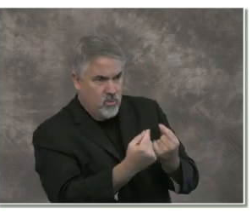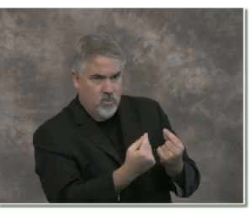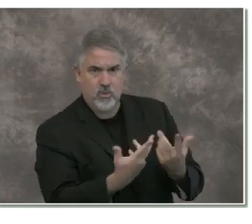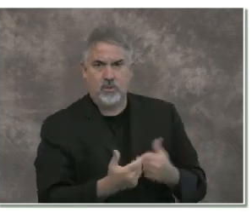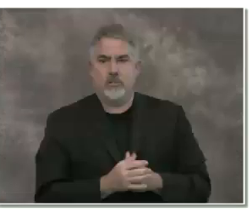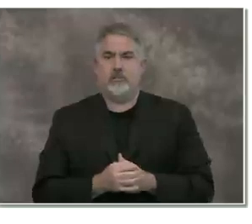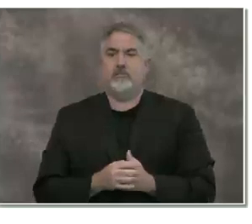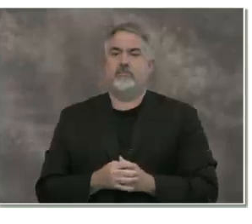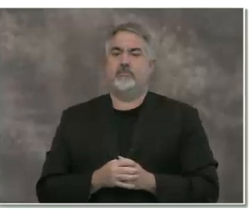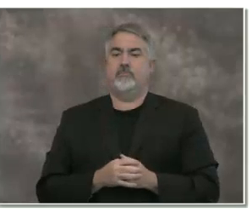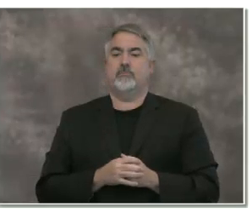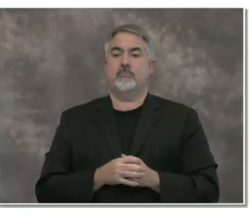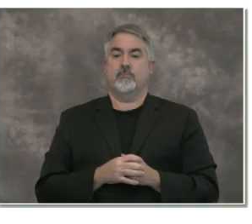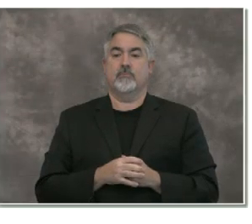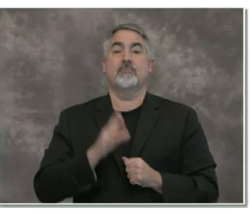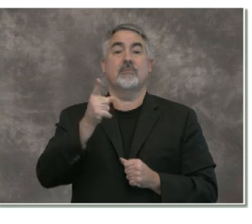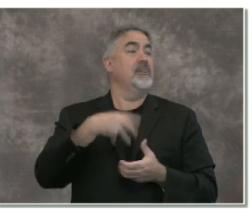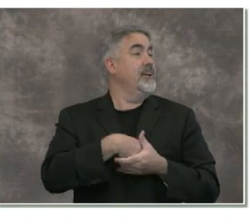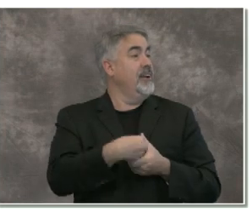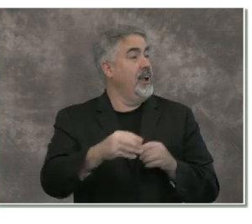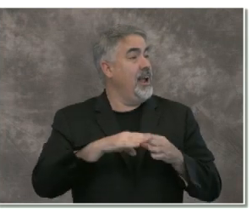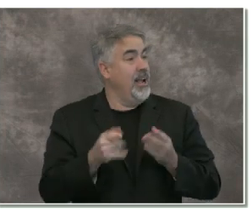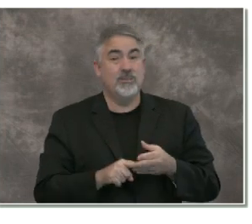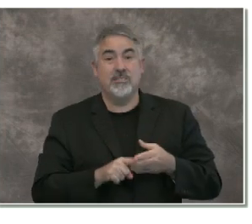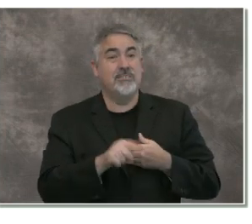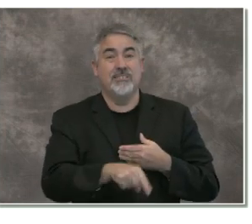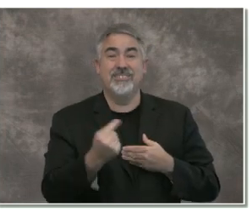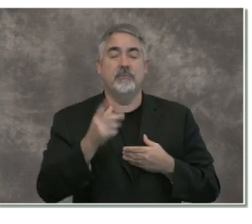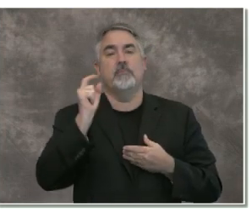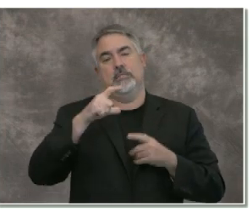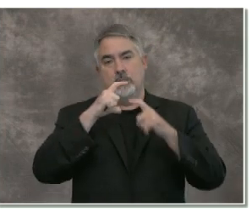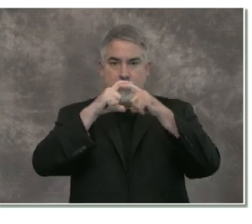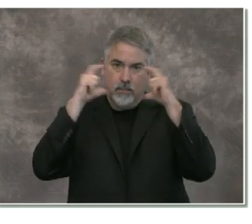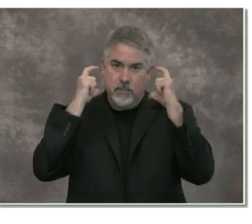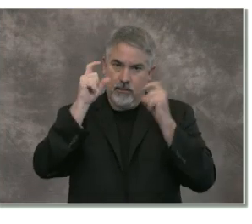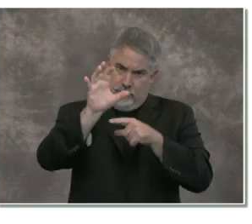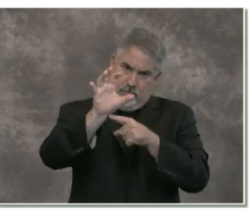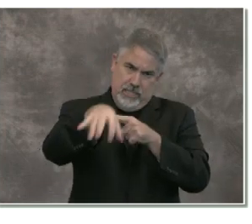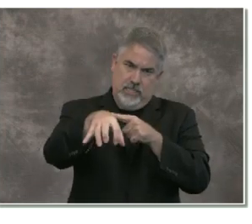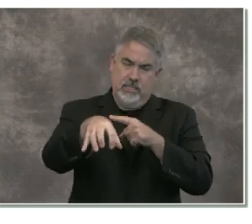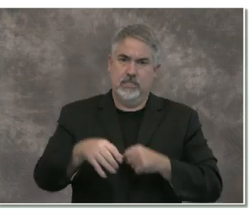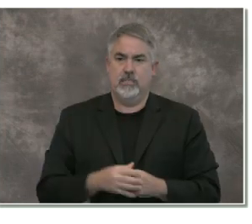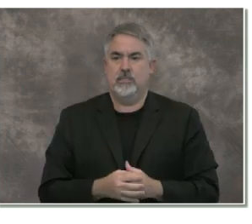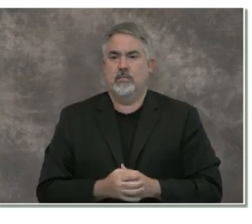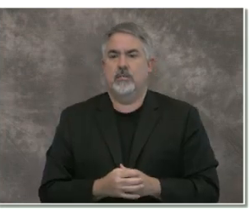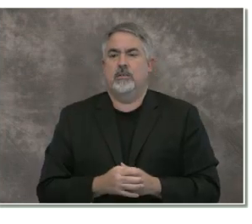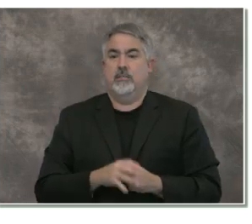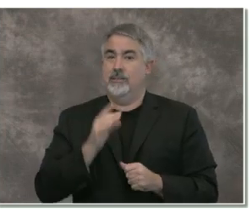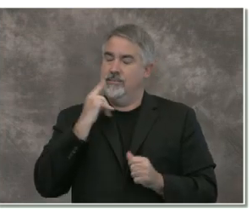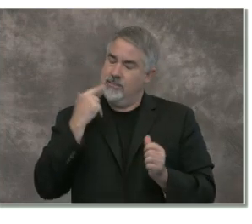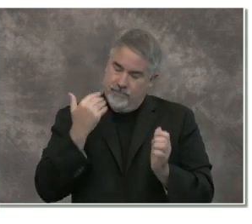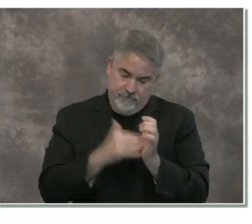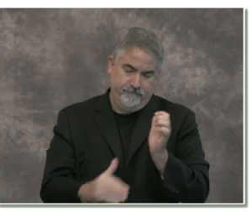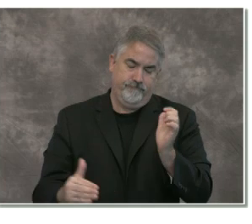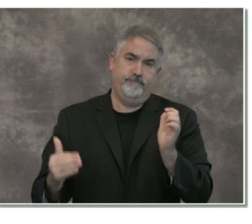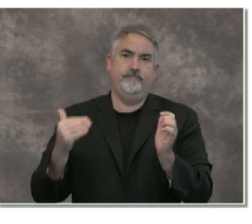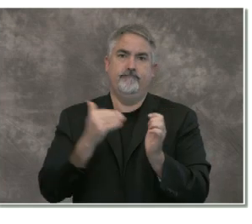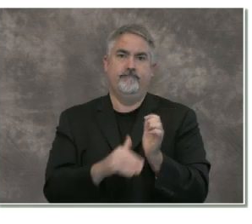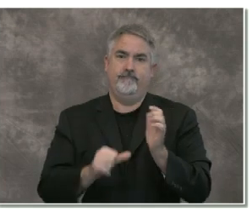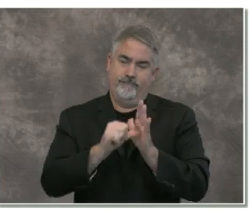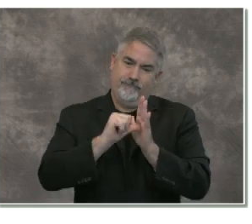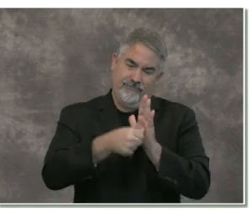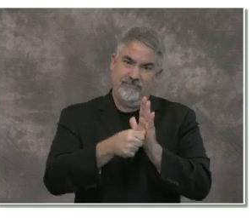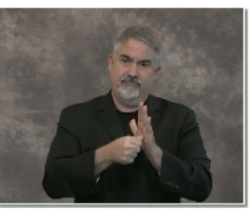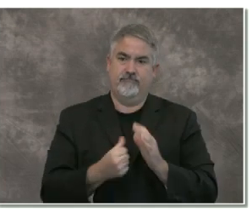Our call to action remains the same. Stay at home. Practice social distancing. Cover your face. There continues to be community